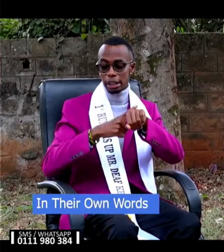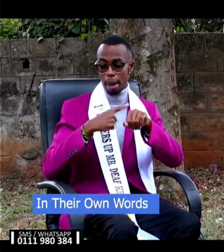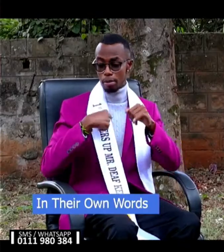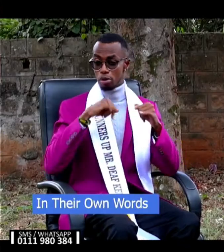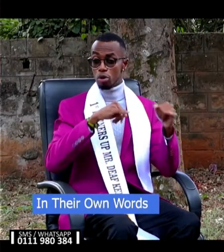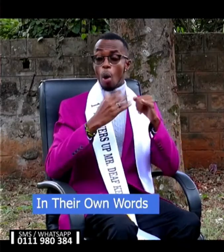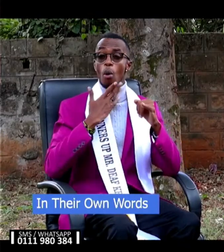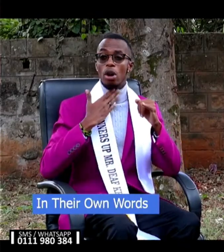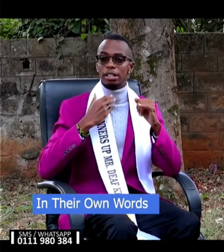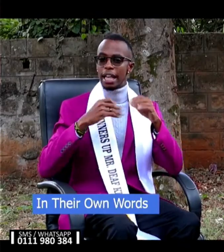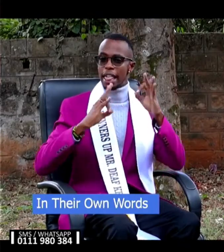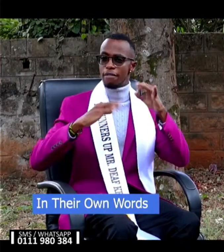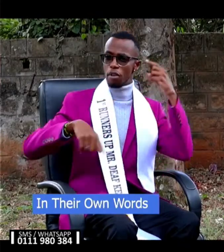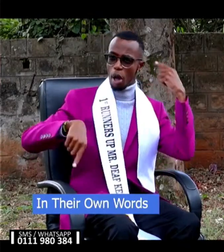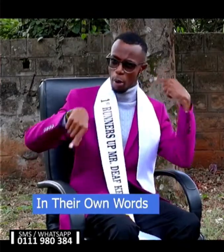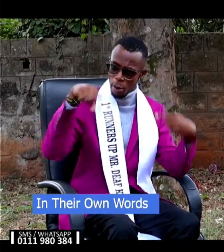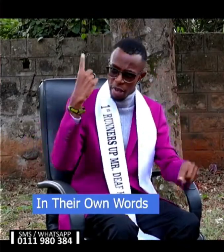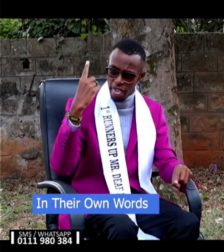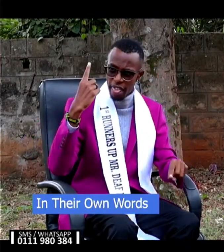My motivation